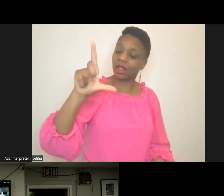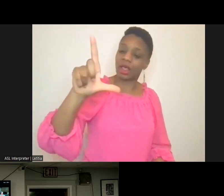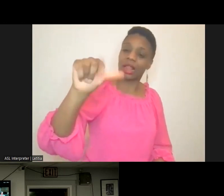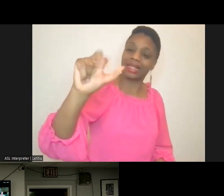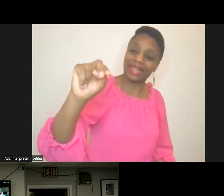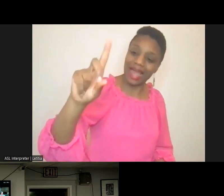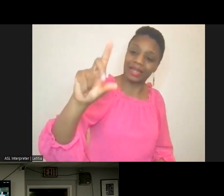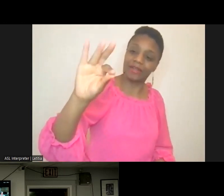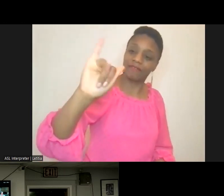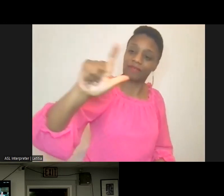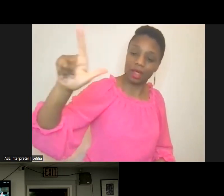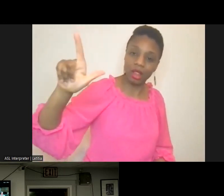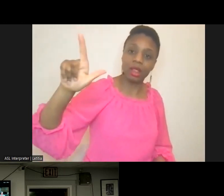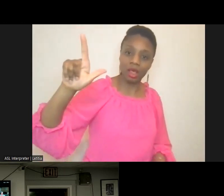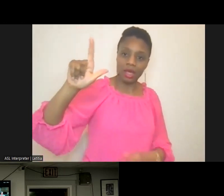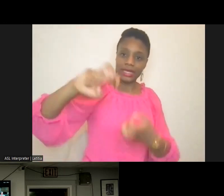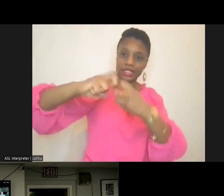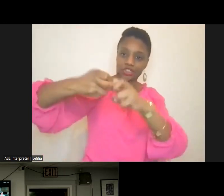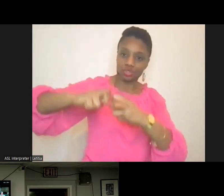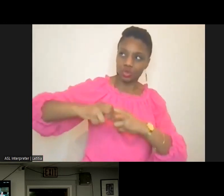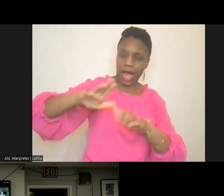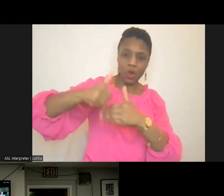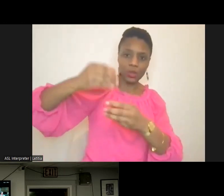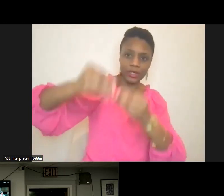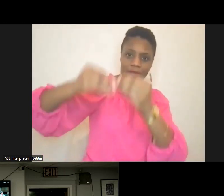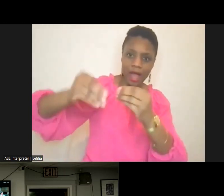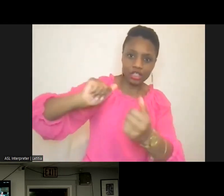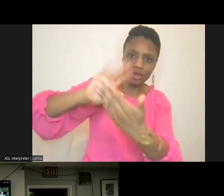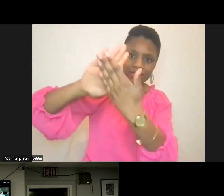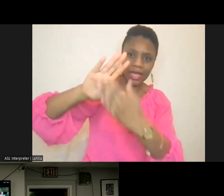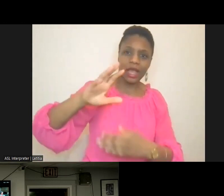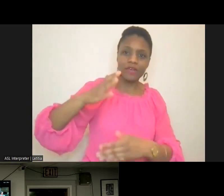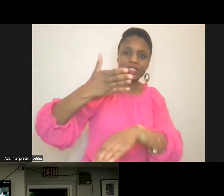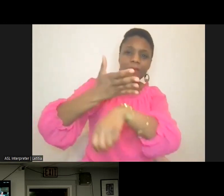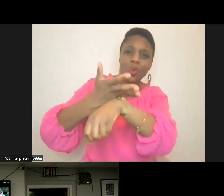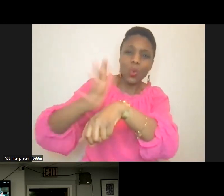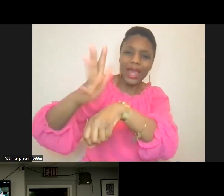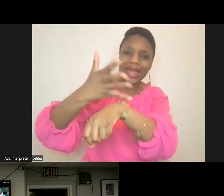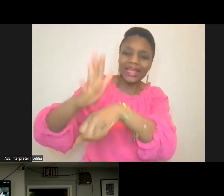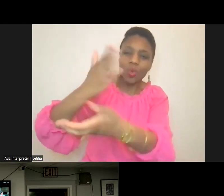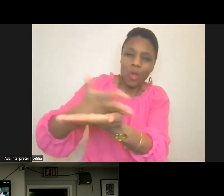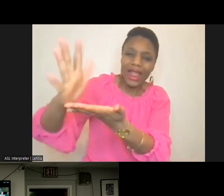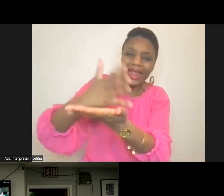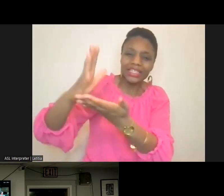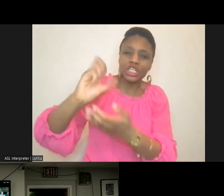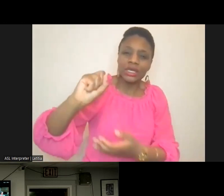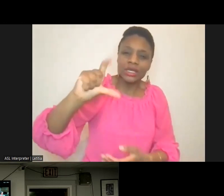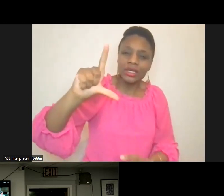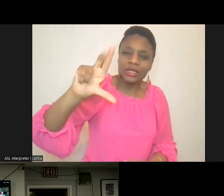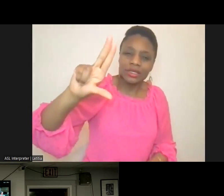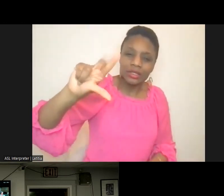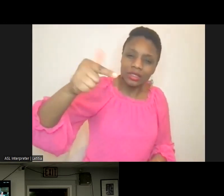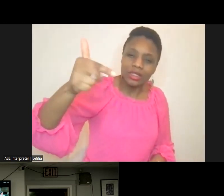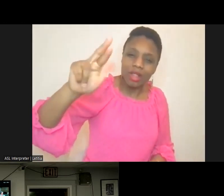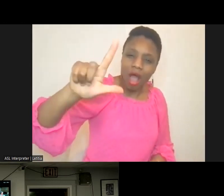the state in terms of how to address things like wastewater sludge disposal and not relying on